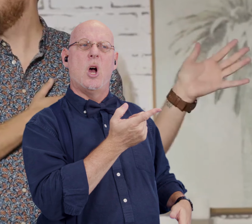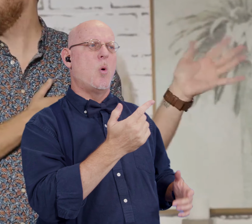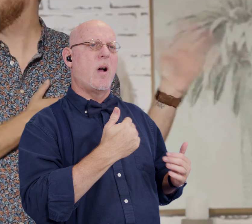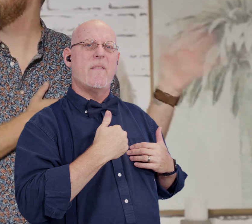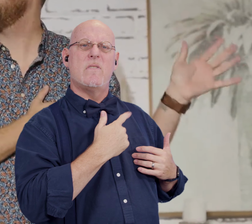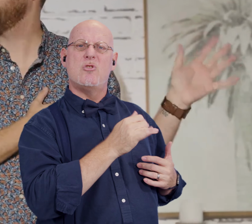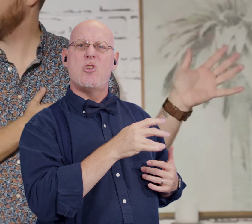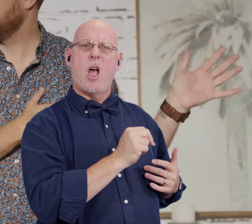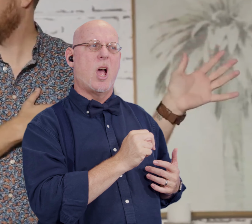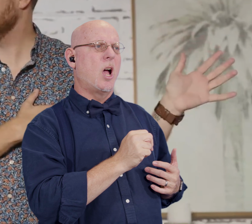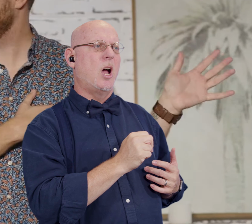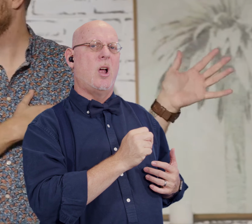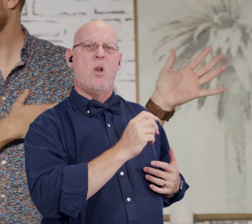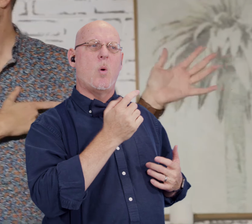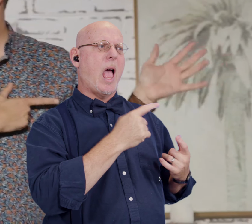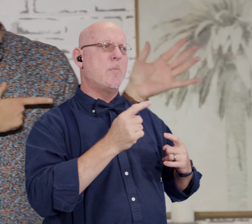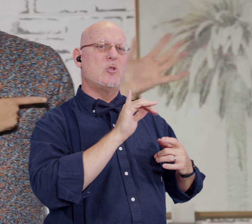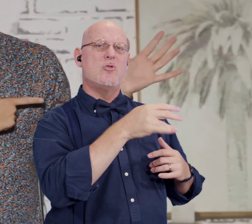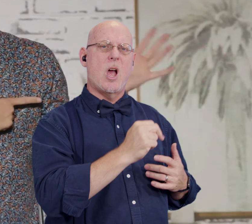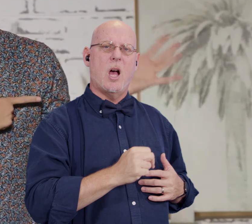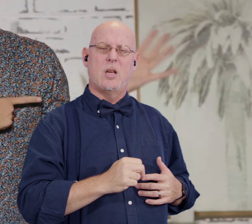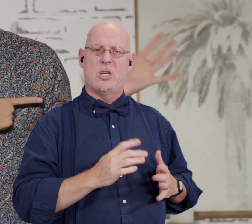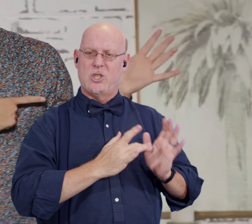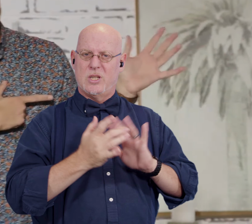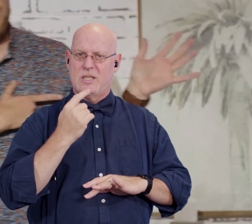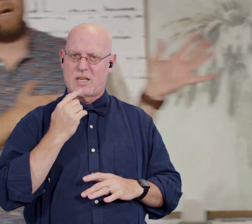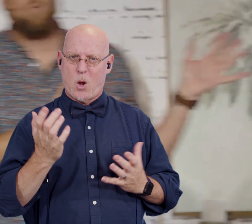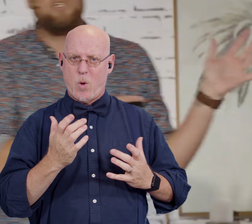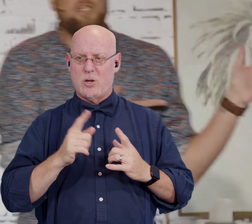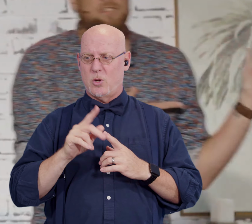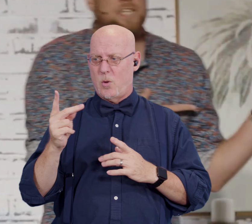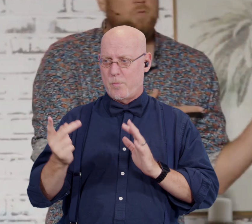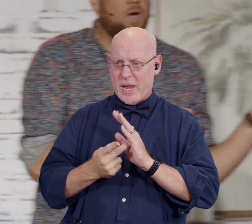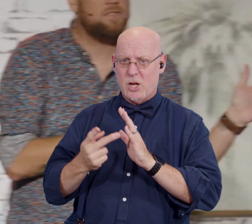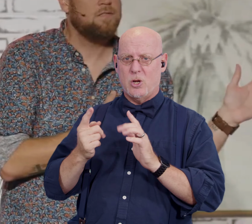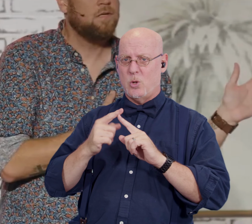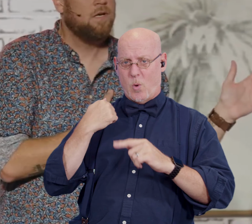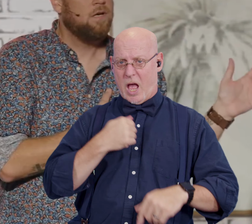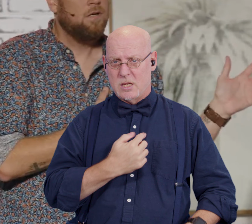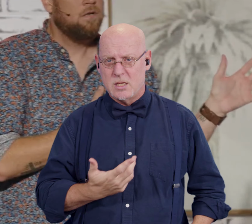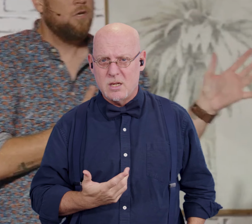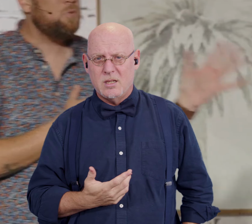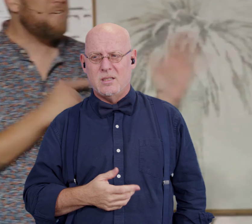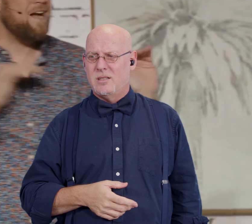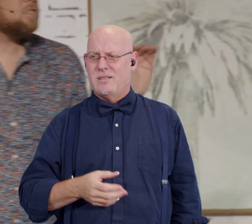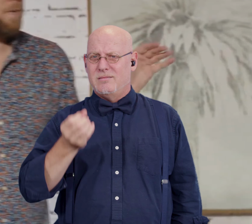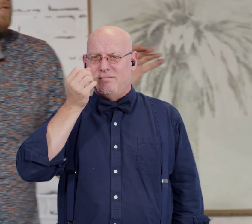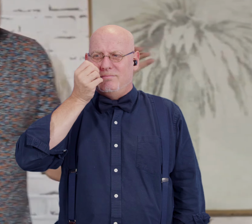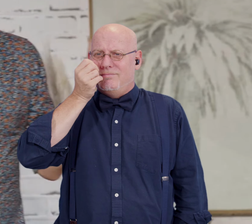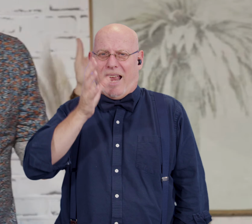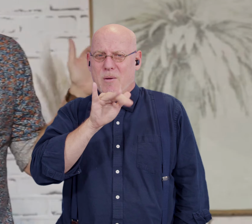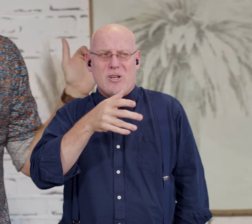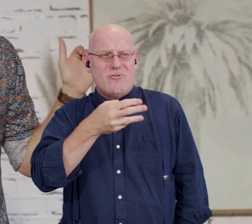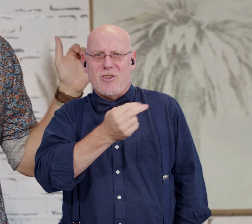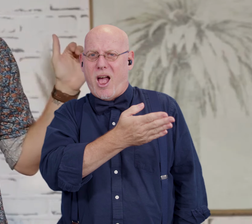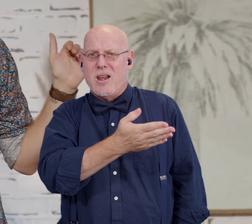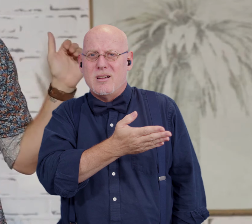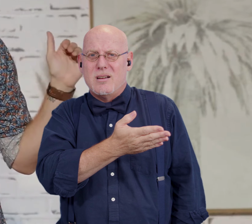John? Like, what ticket is he gonna punch? And what does Jesus say to Peter? And what does Jesus say to us? Who cares about